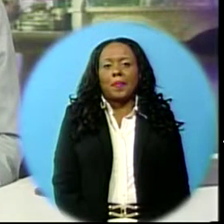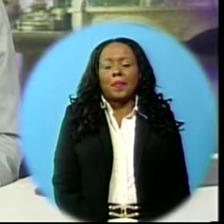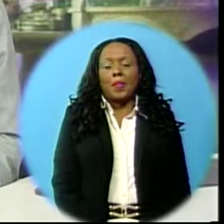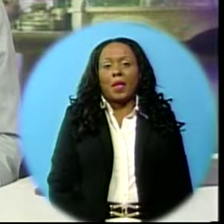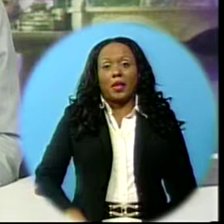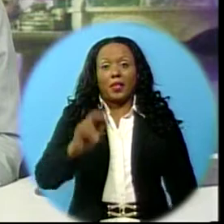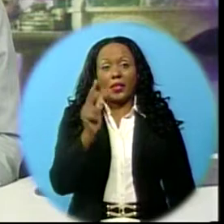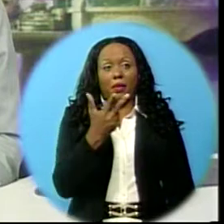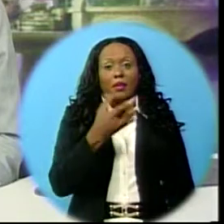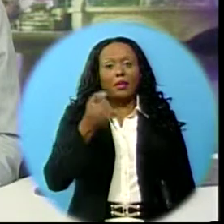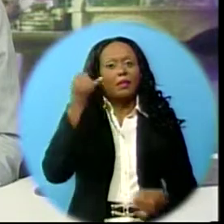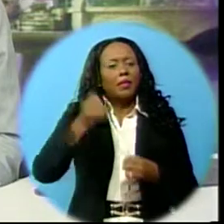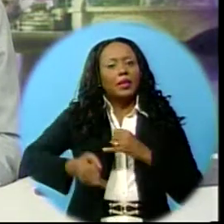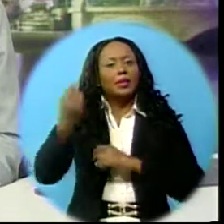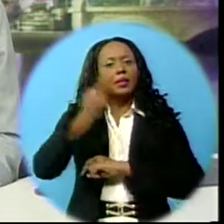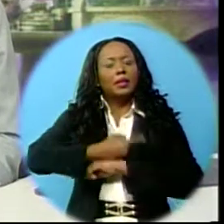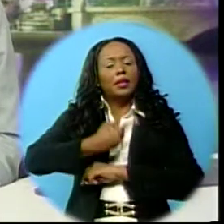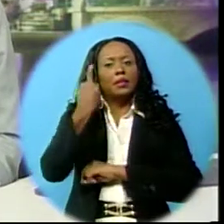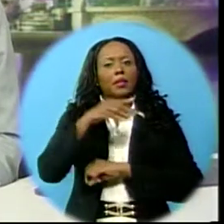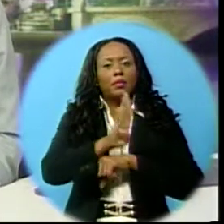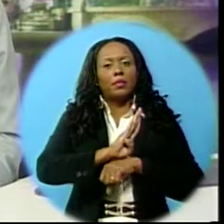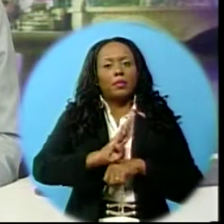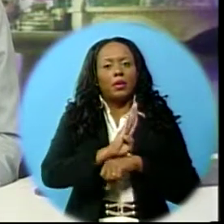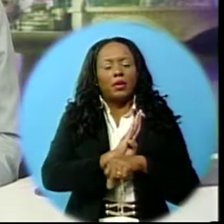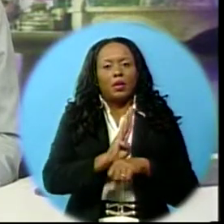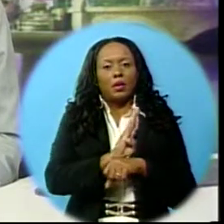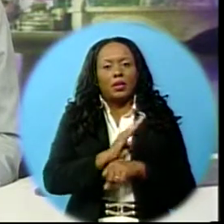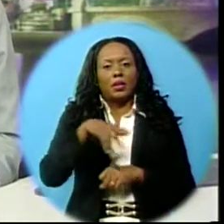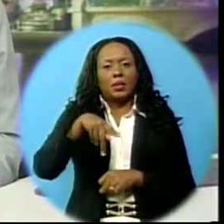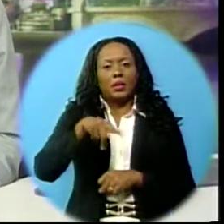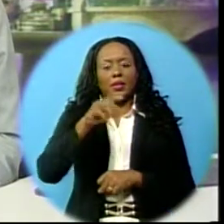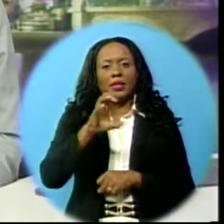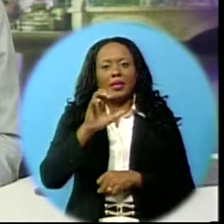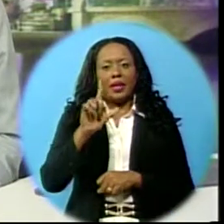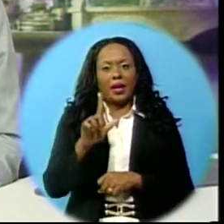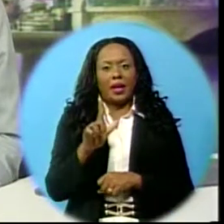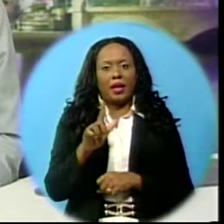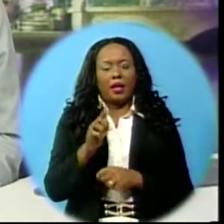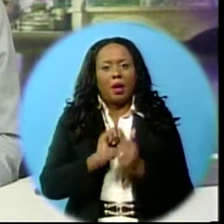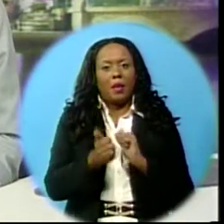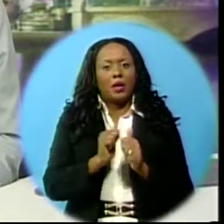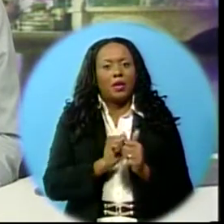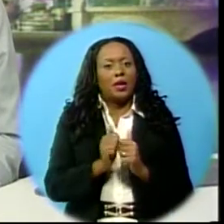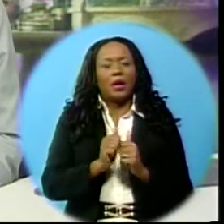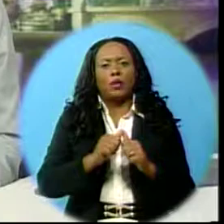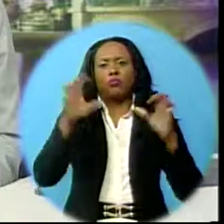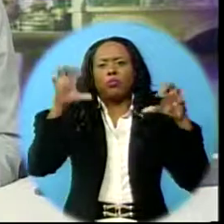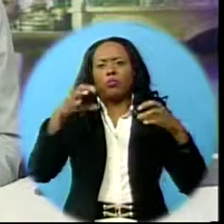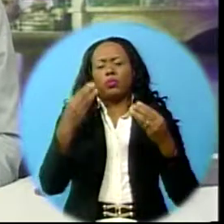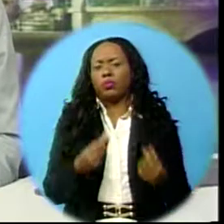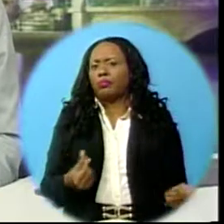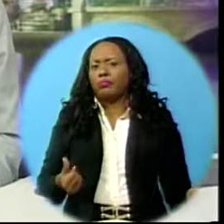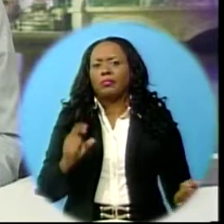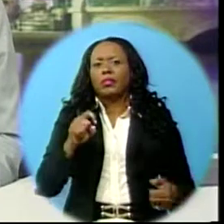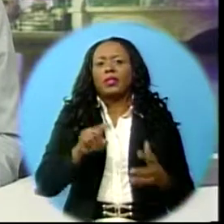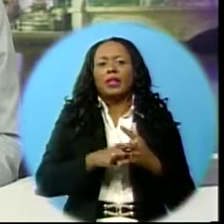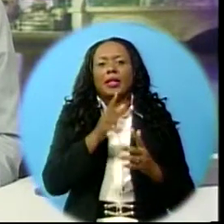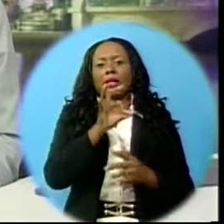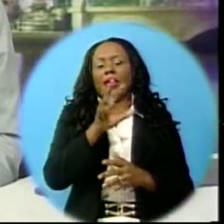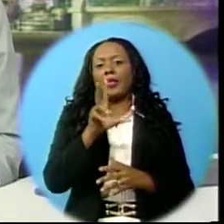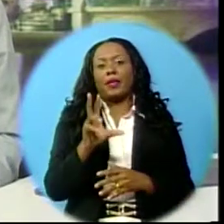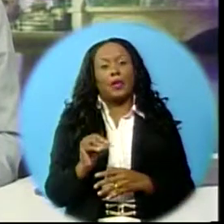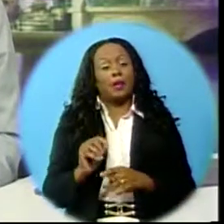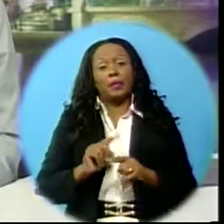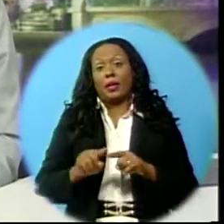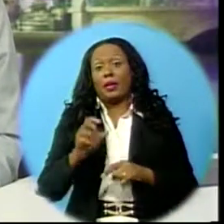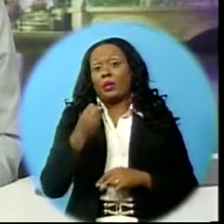Well, the third and final day of the Barbados PCL trial game was washed out today. Play was scheduled to start at 9:30 this morning, but